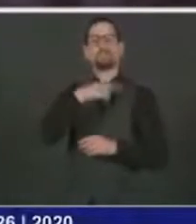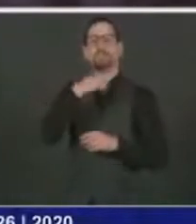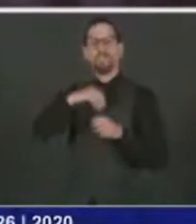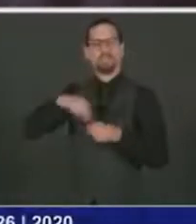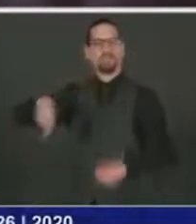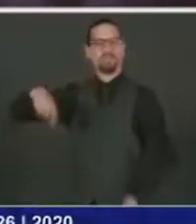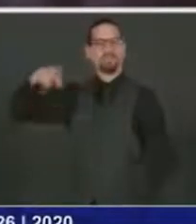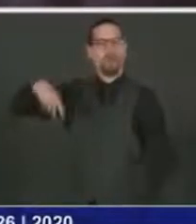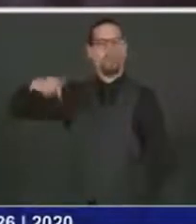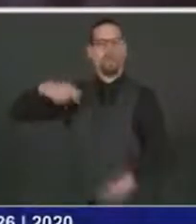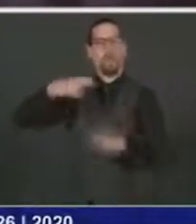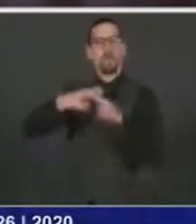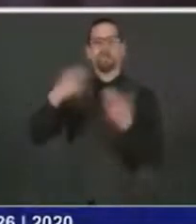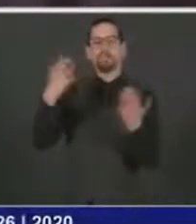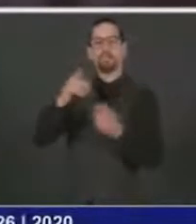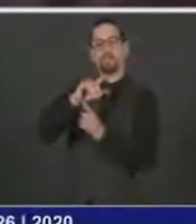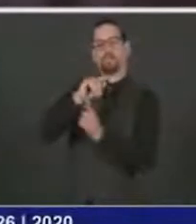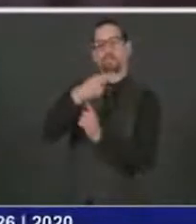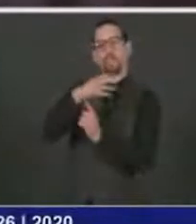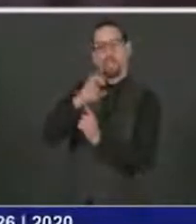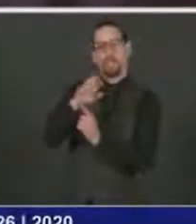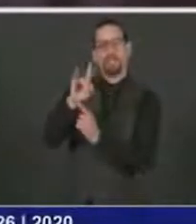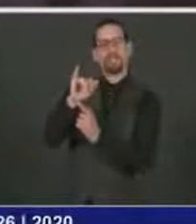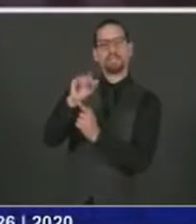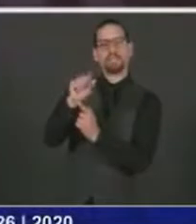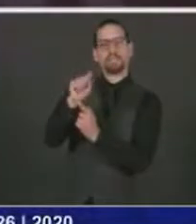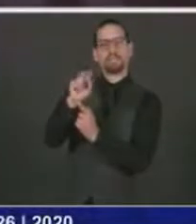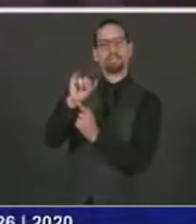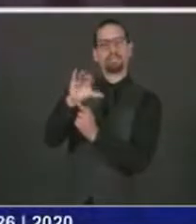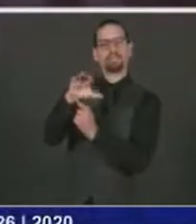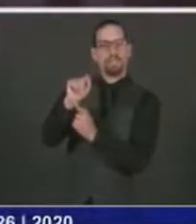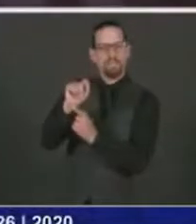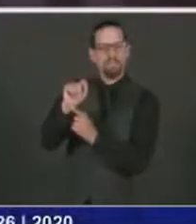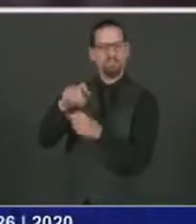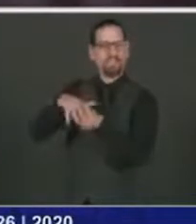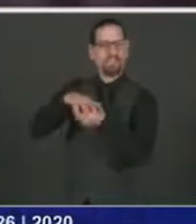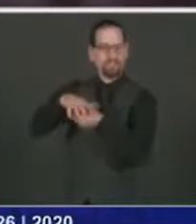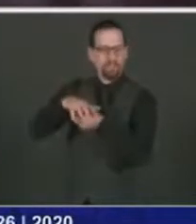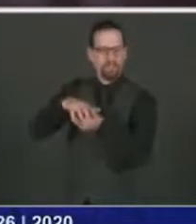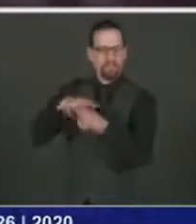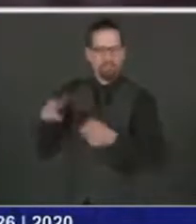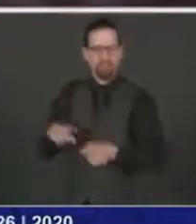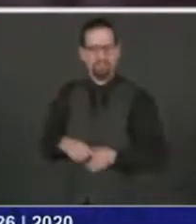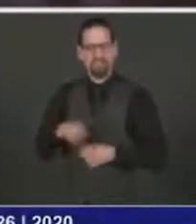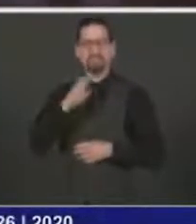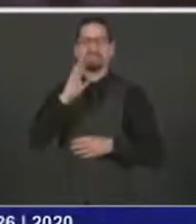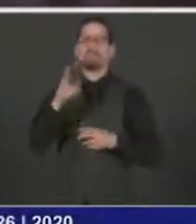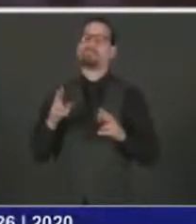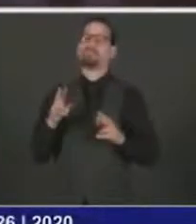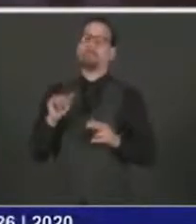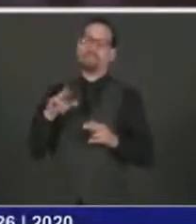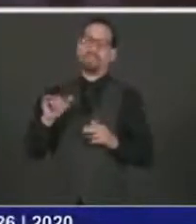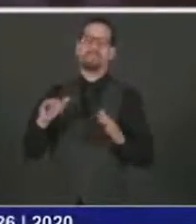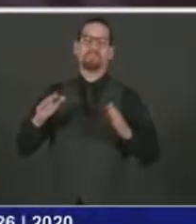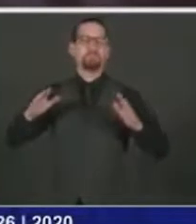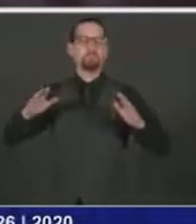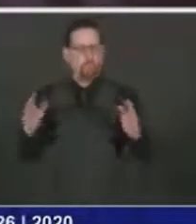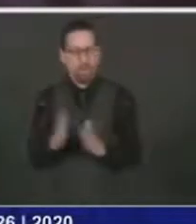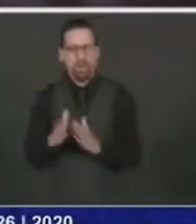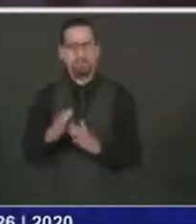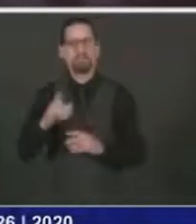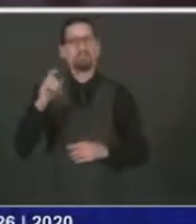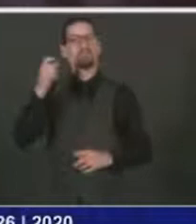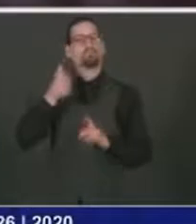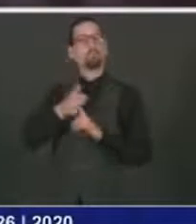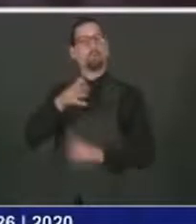a challenge. Once again, they got creative. The woman, Jen Freitas, who owns it and operates the